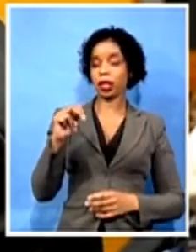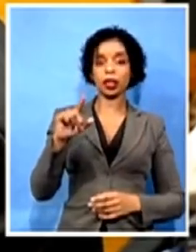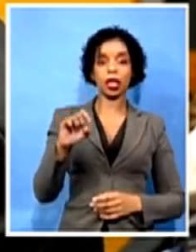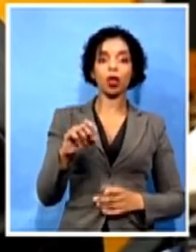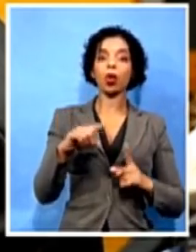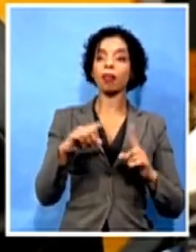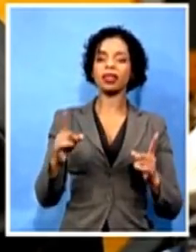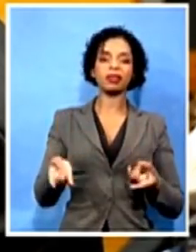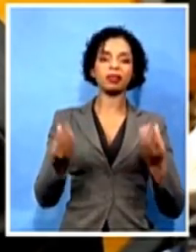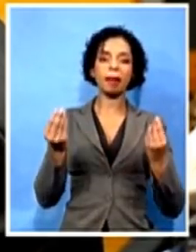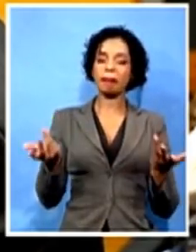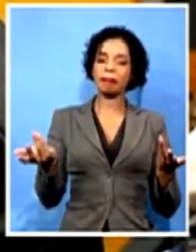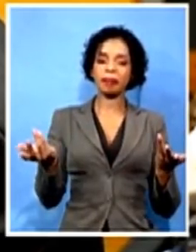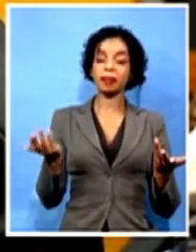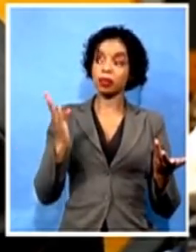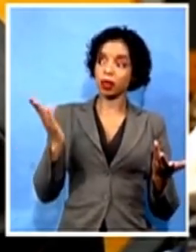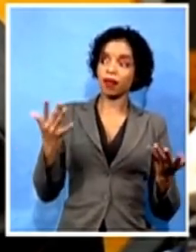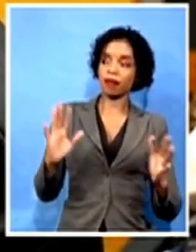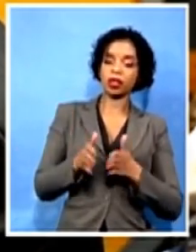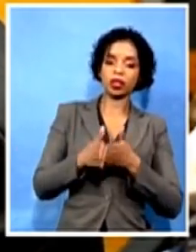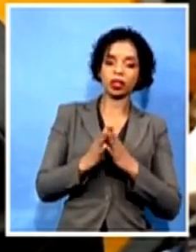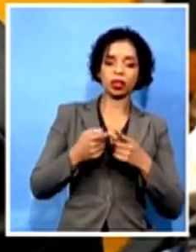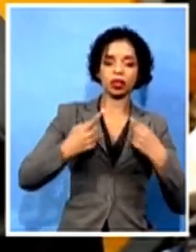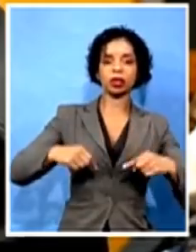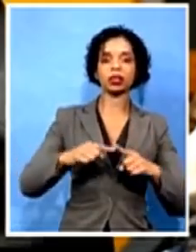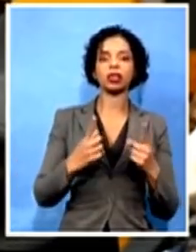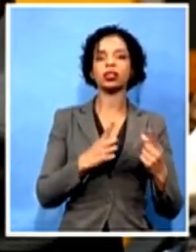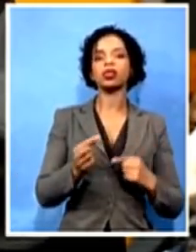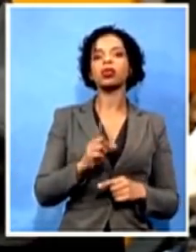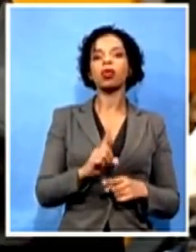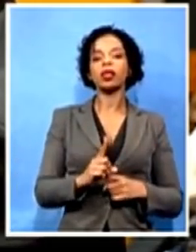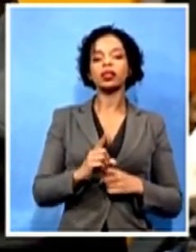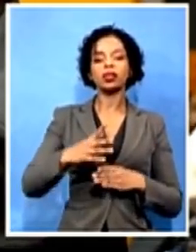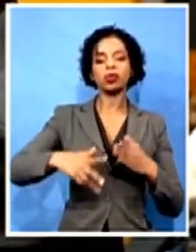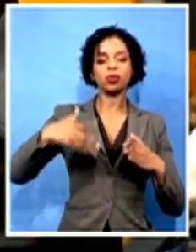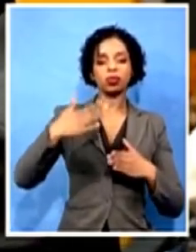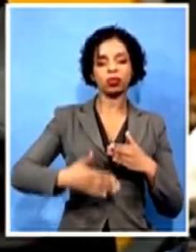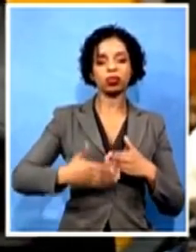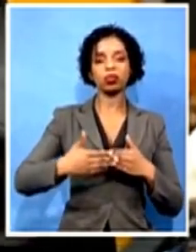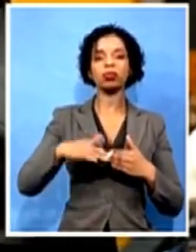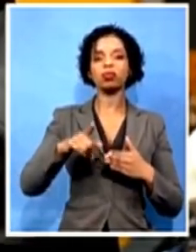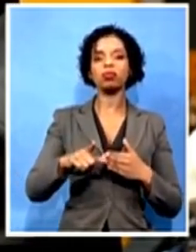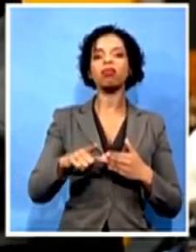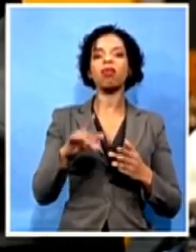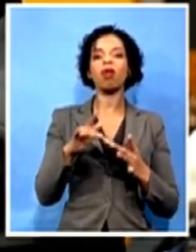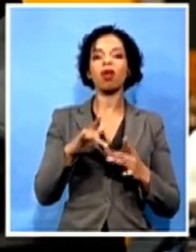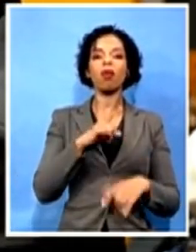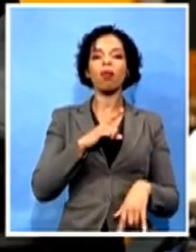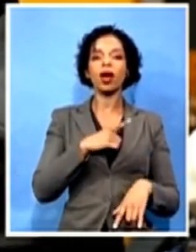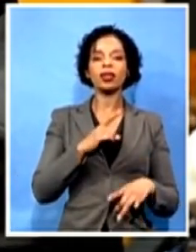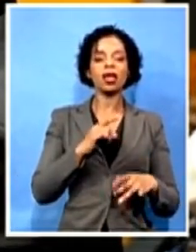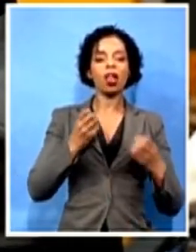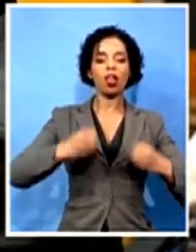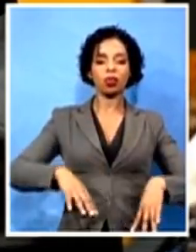contact the Italian consulate to inform me of the loss. I'm writing to you noting the lost passport, and this was done last year in